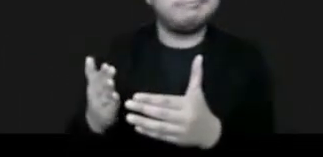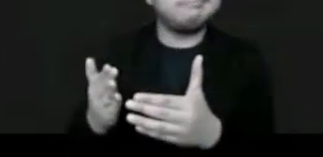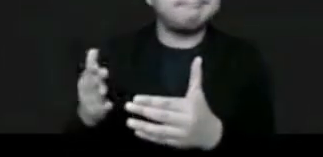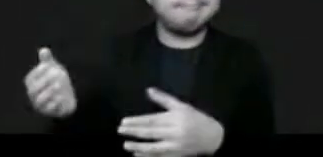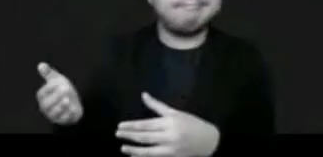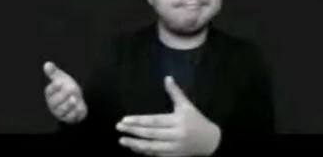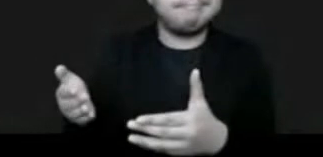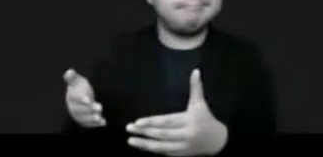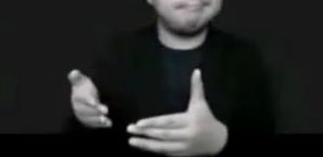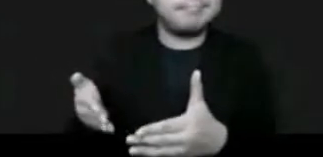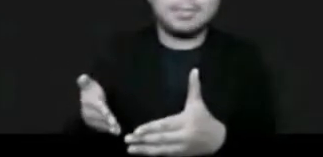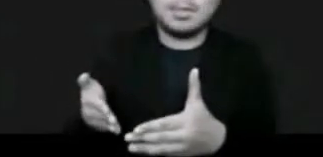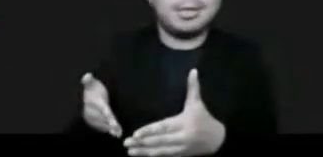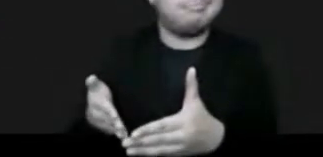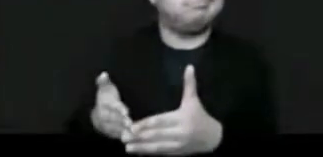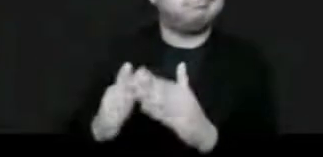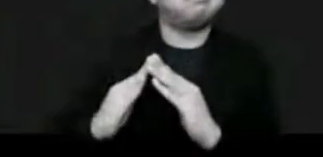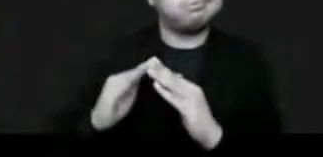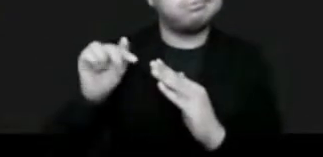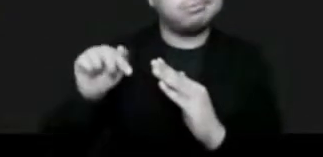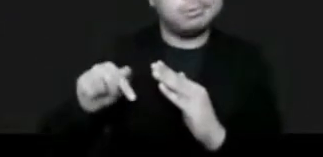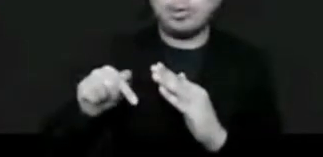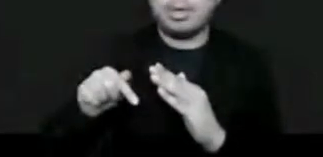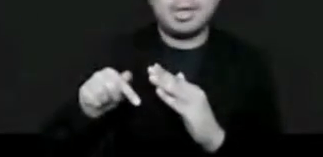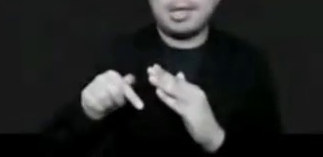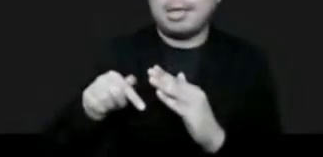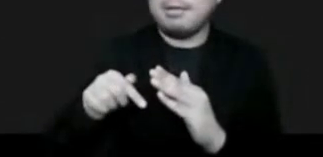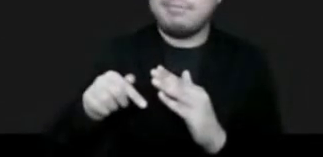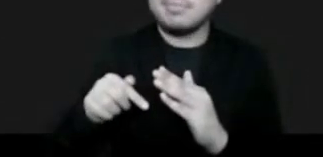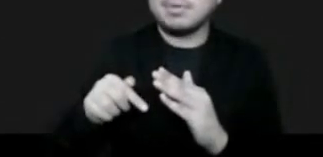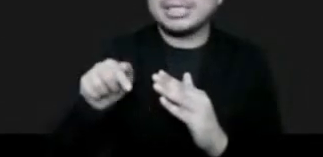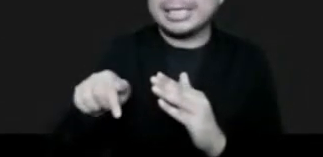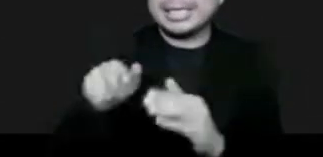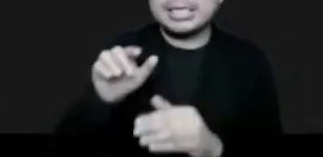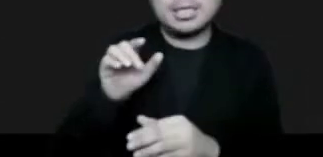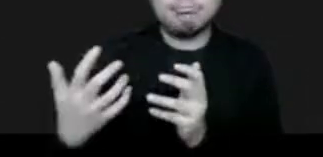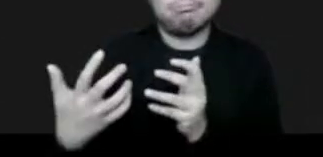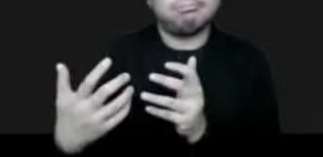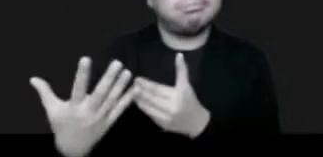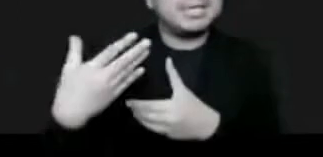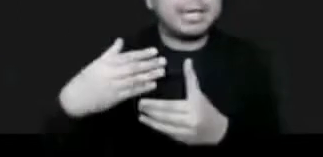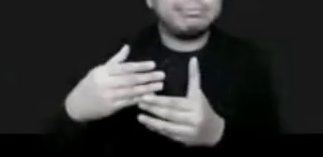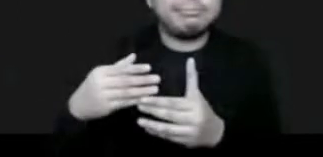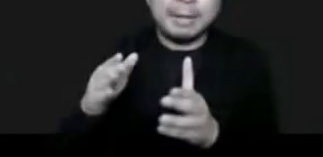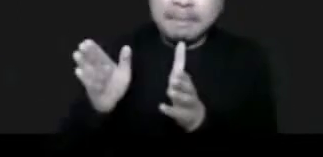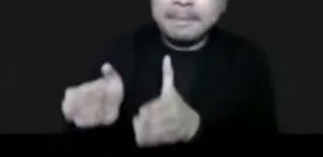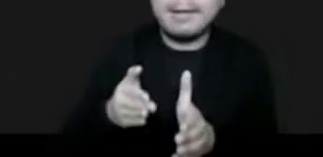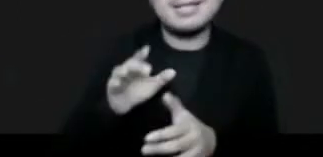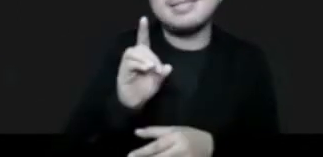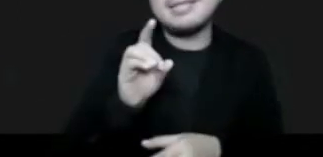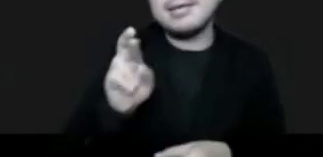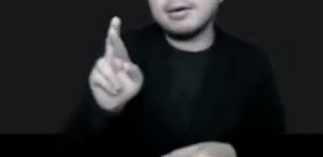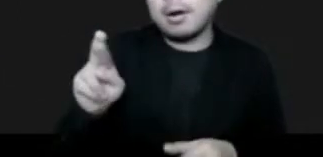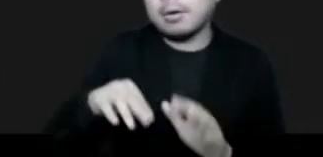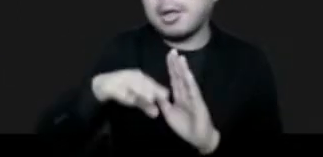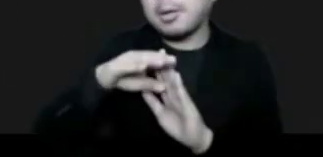human resources in DRR programming. The department is responsible for coordinating Ms.